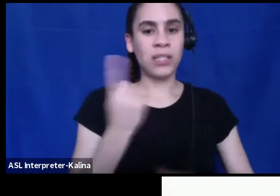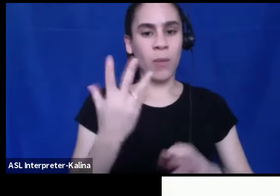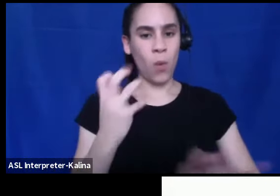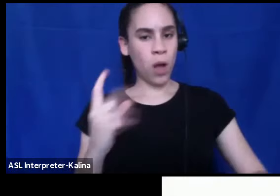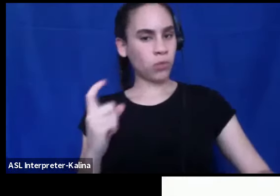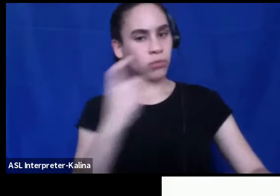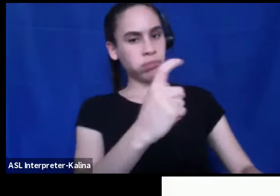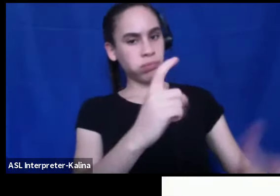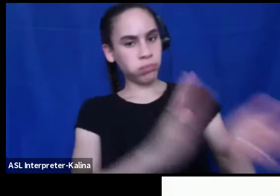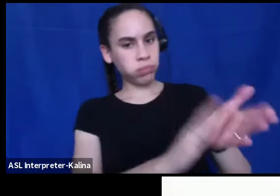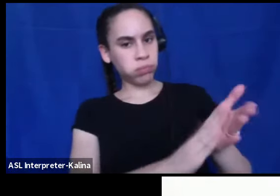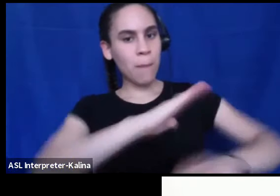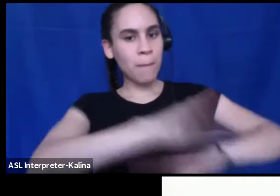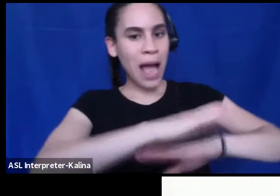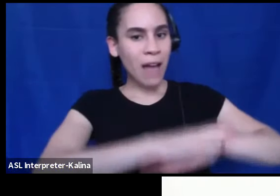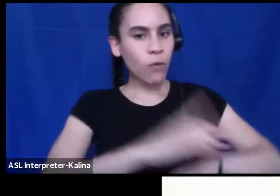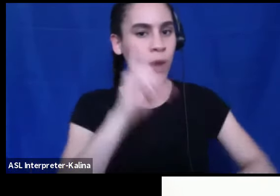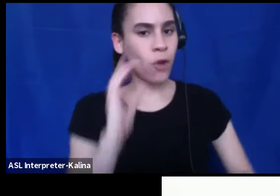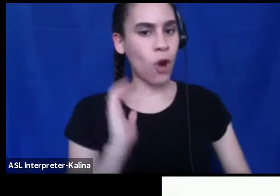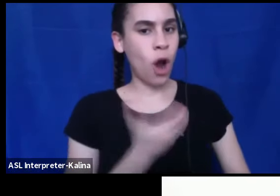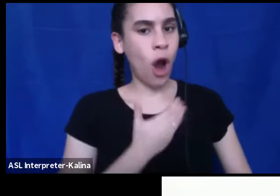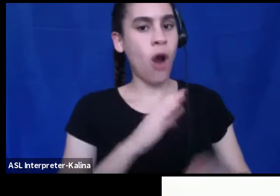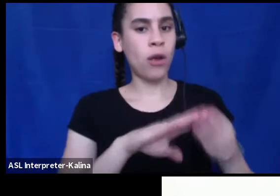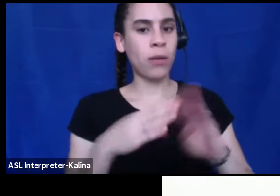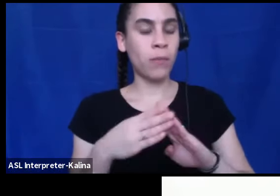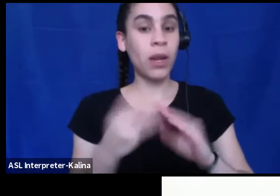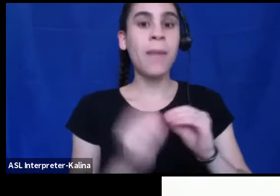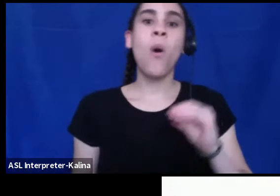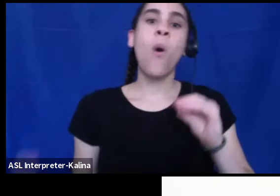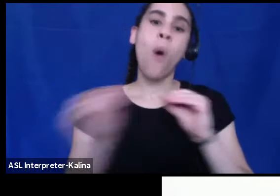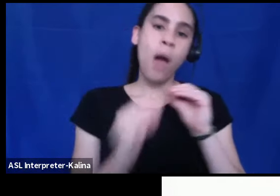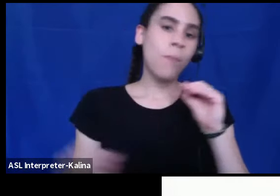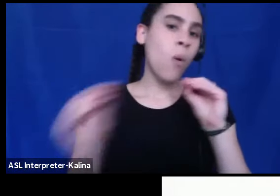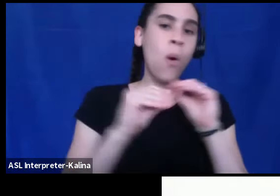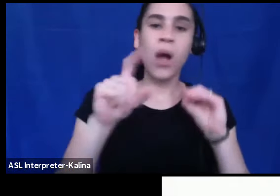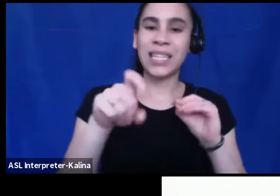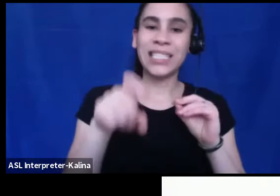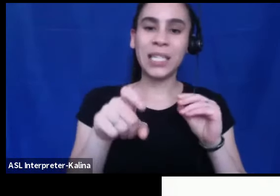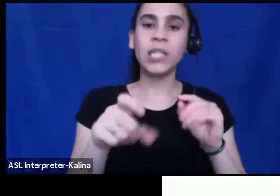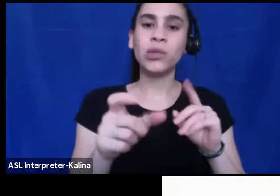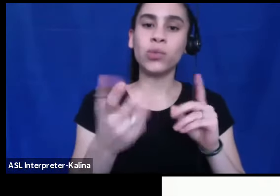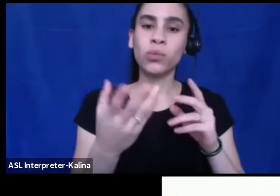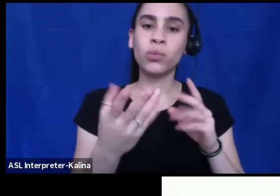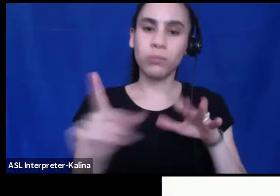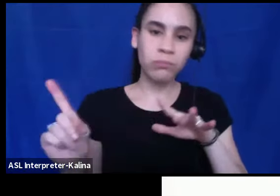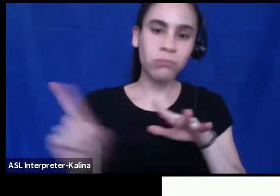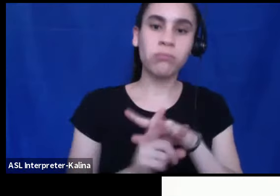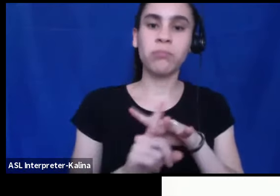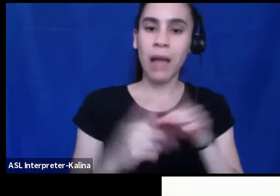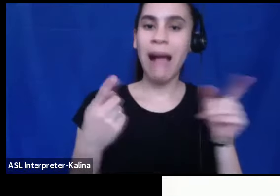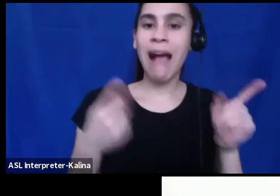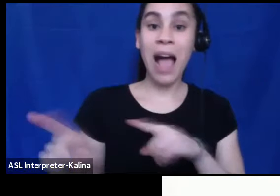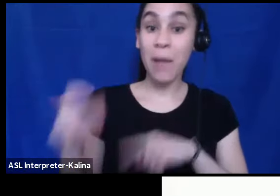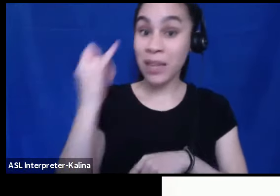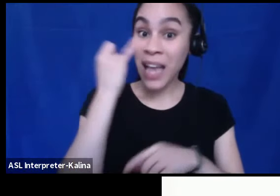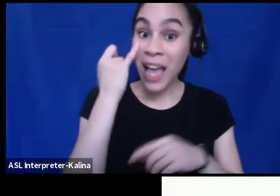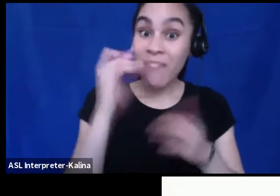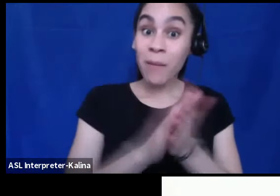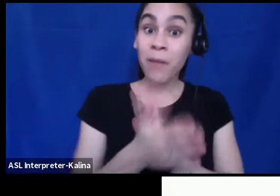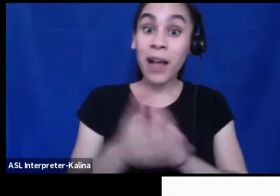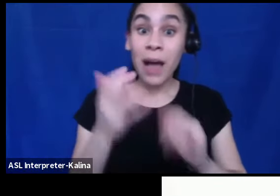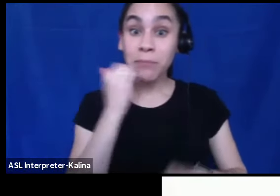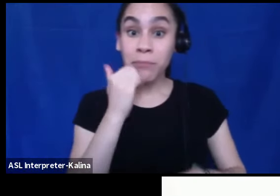our community. More and more of that needs to happen, right? If that just became normalized, people would be like, okay, I can